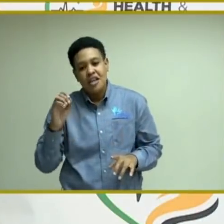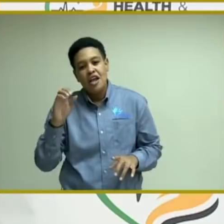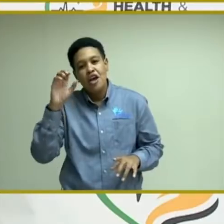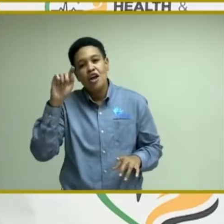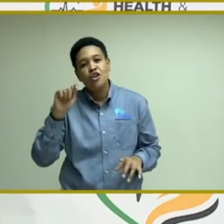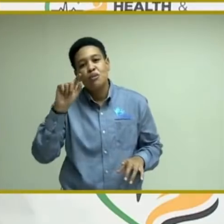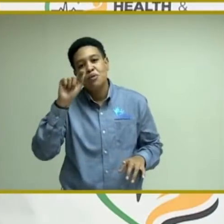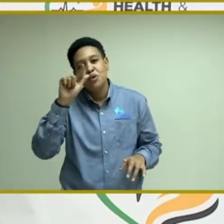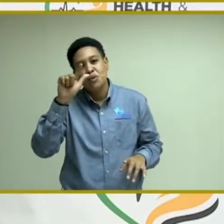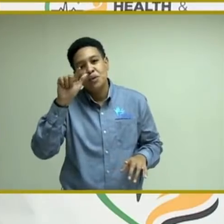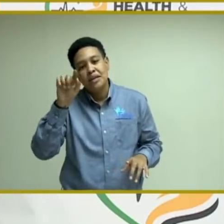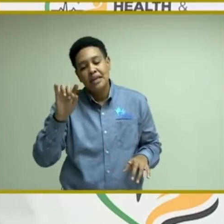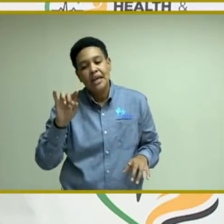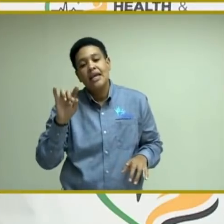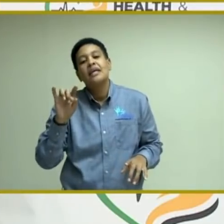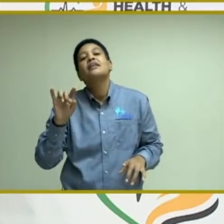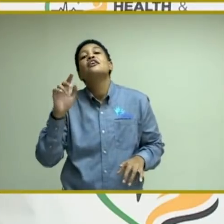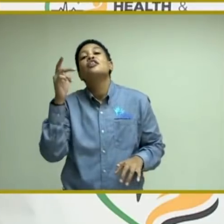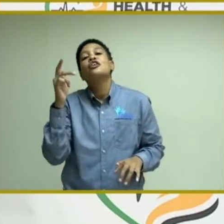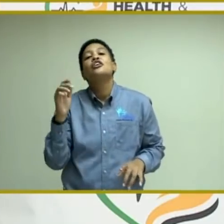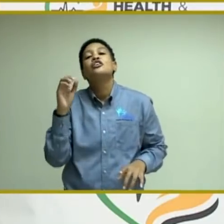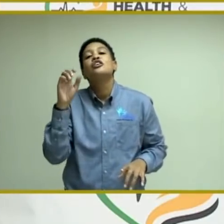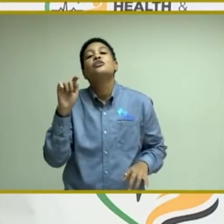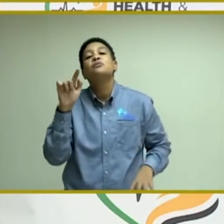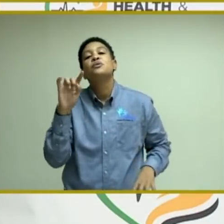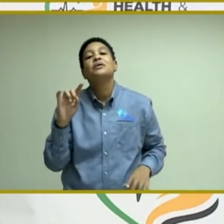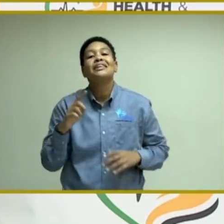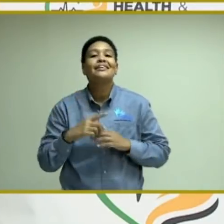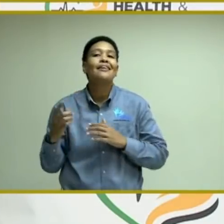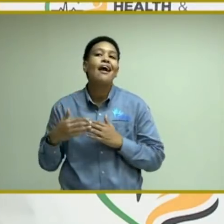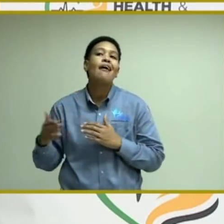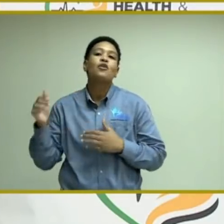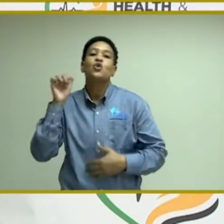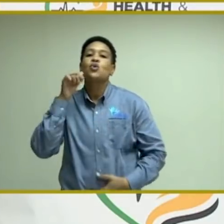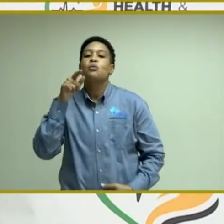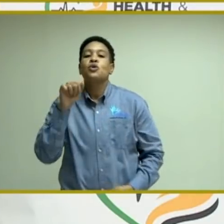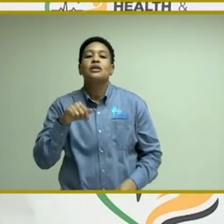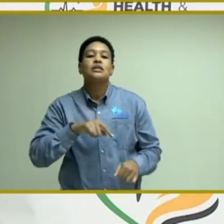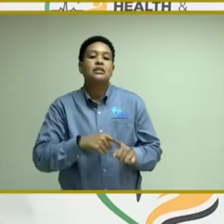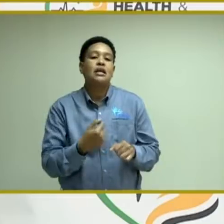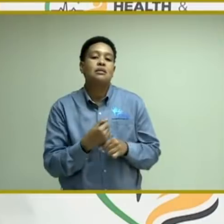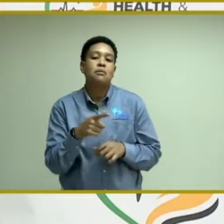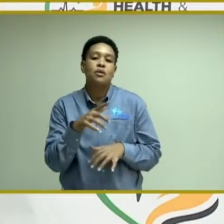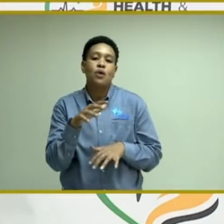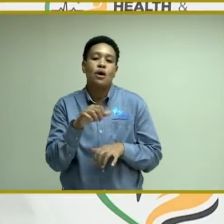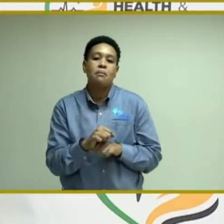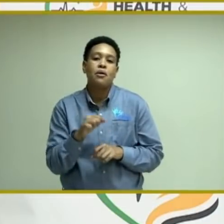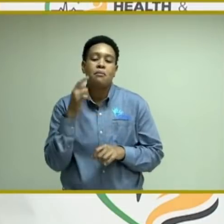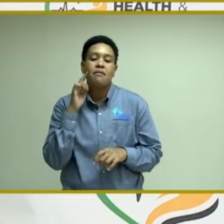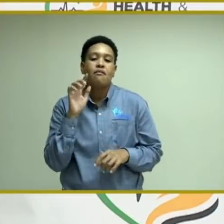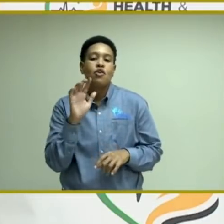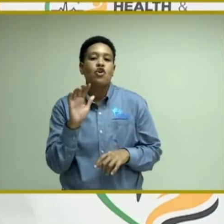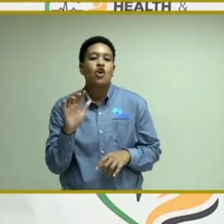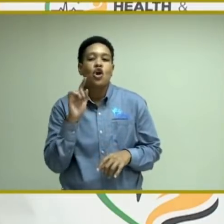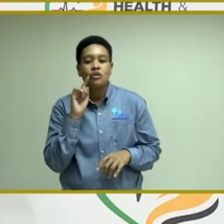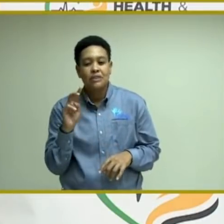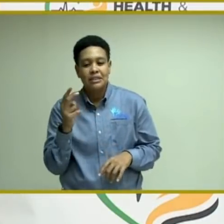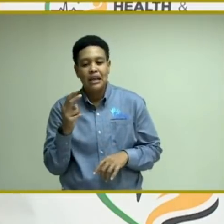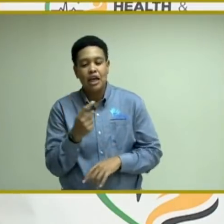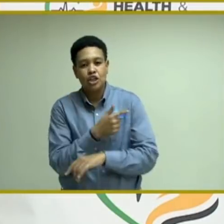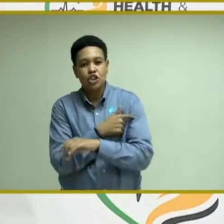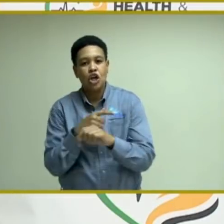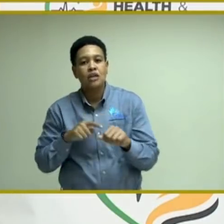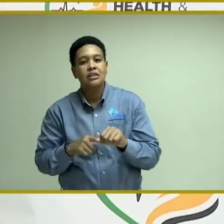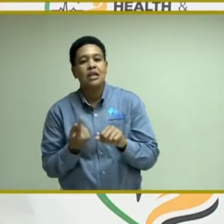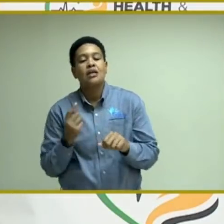October 28th. That's a day after tomorrow. You can begin to make those appointments for your second dose